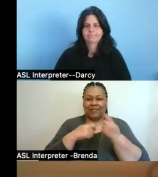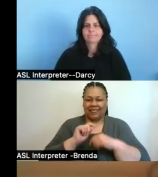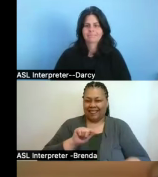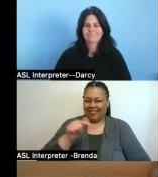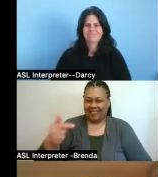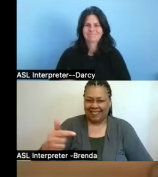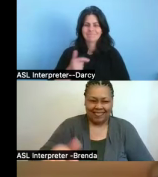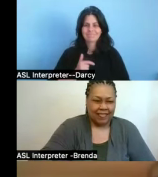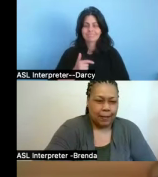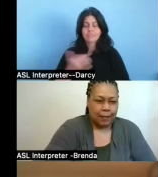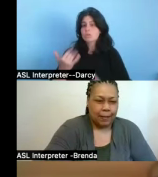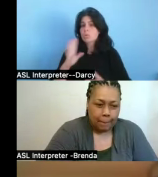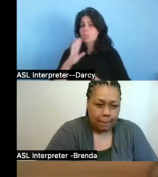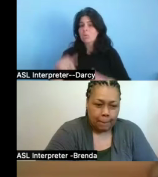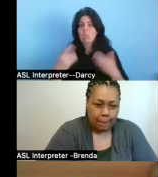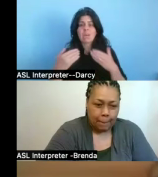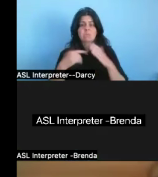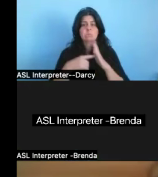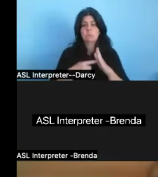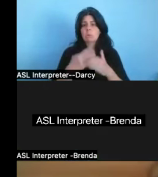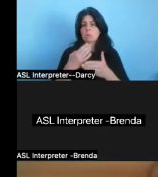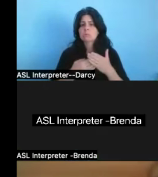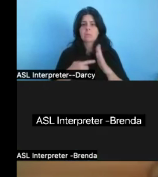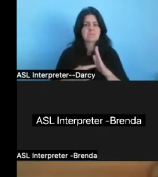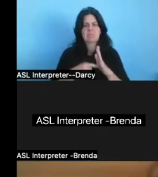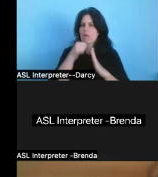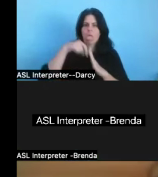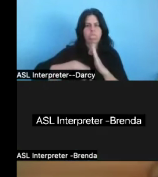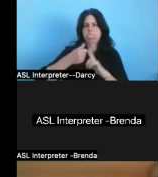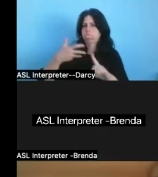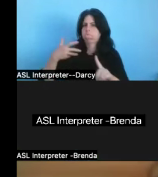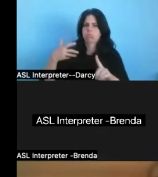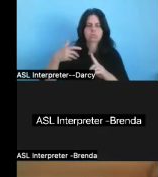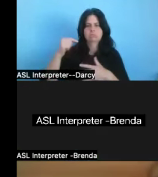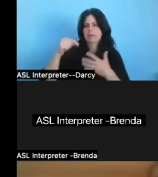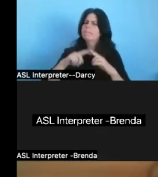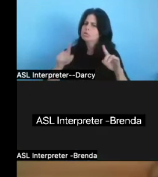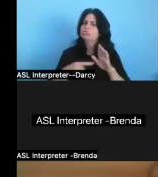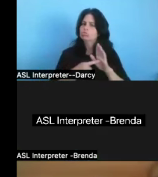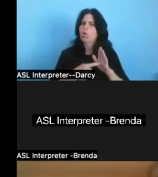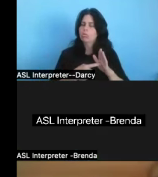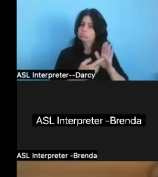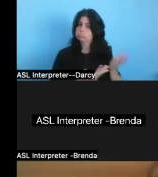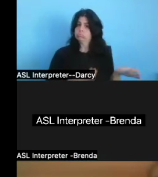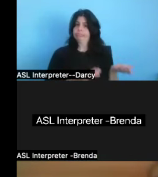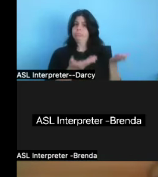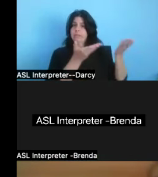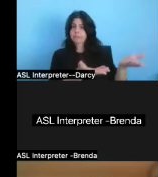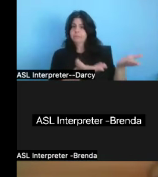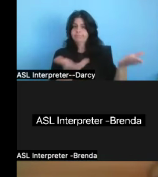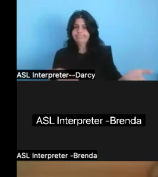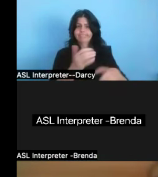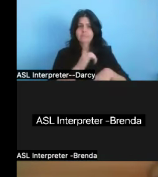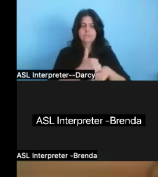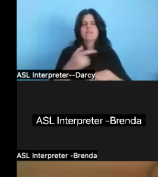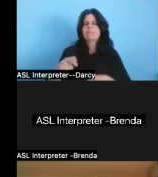show you some examples. I'm not going to go through these in great detail, just to show you that they do exist. This is a paper that was